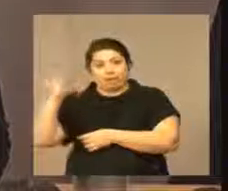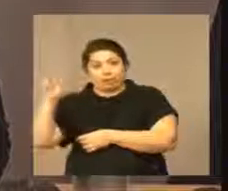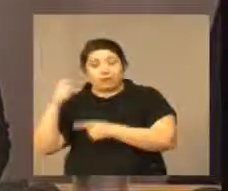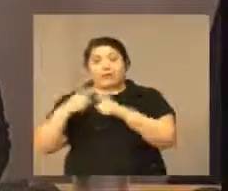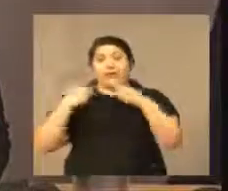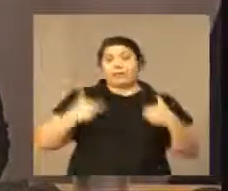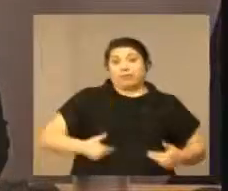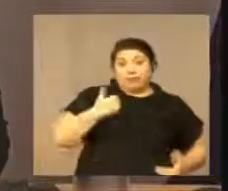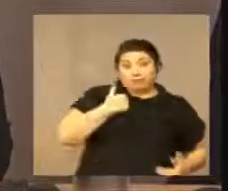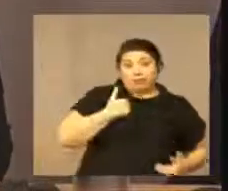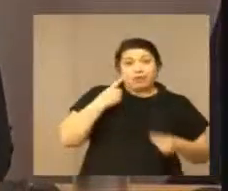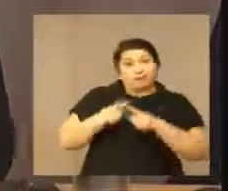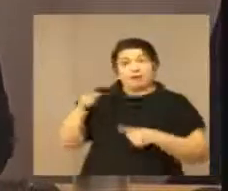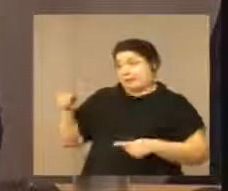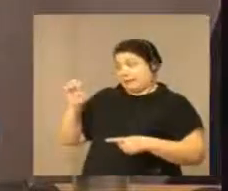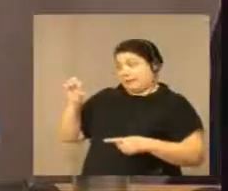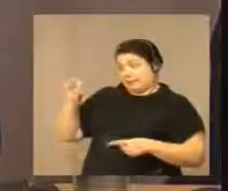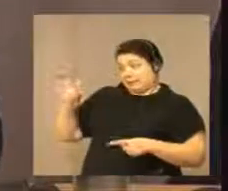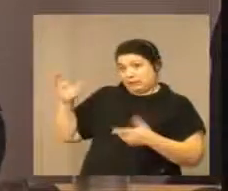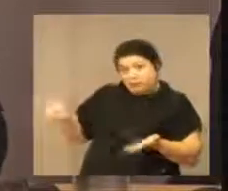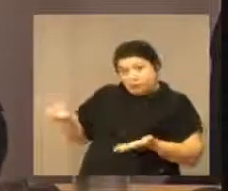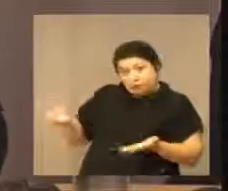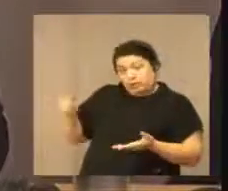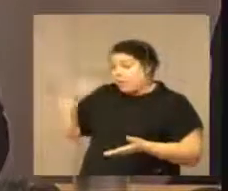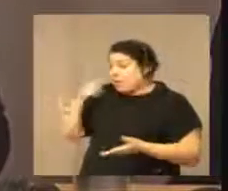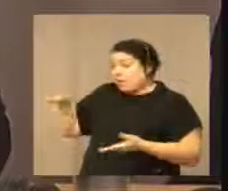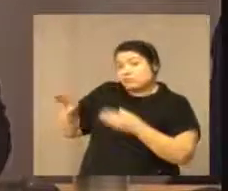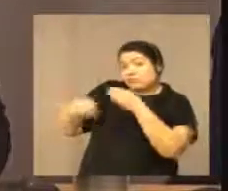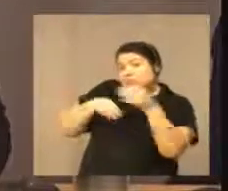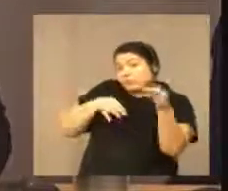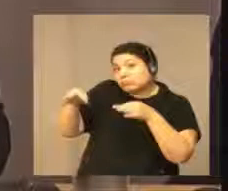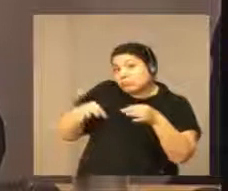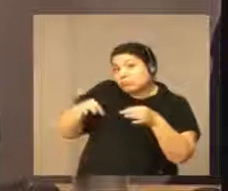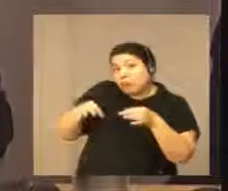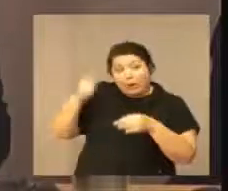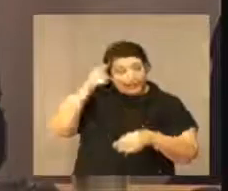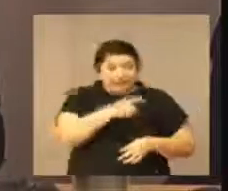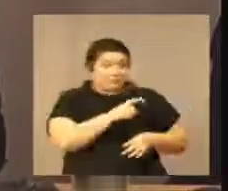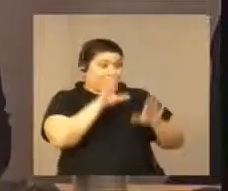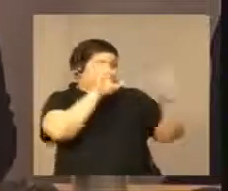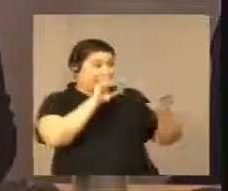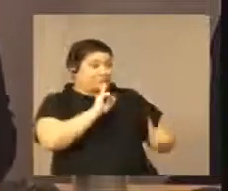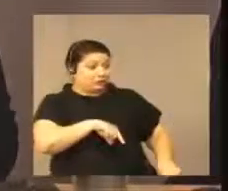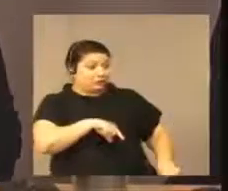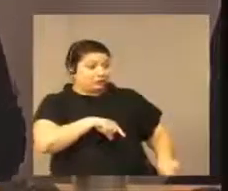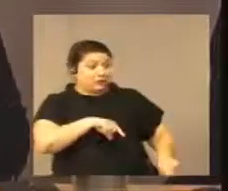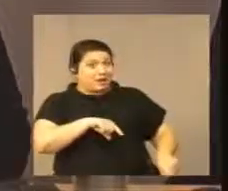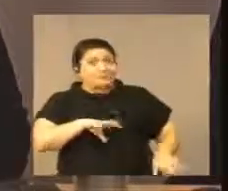today, you know. So would you want to add anything to that in terms of the ESDC? Oh, that was a great answer. Oh,